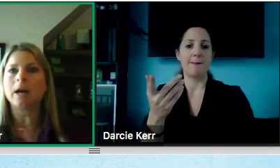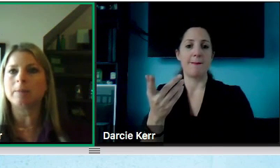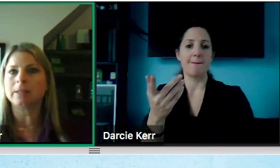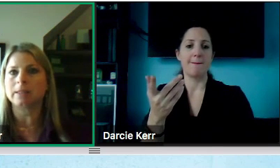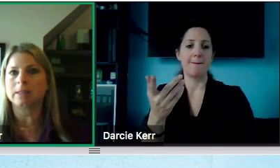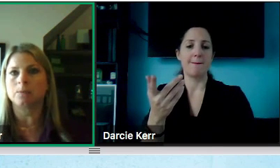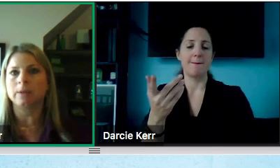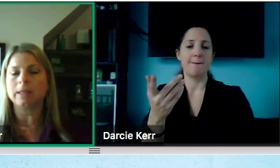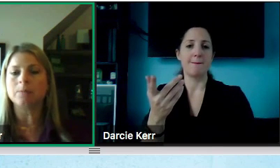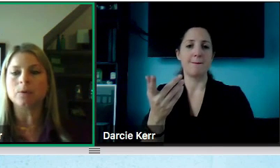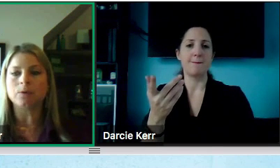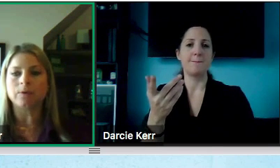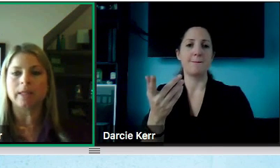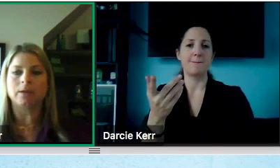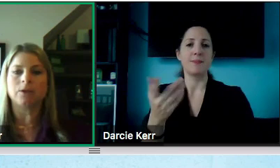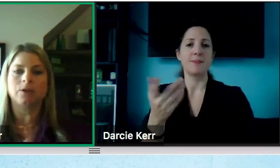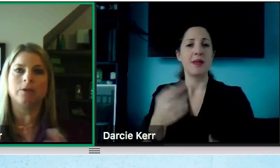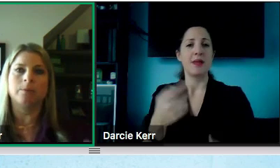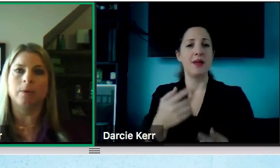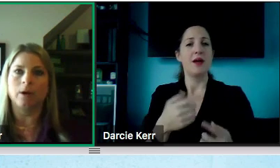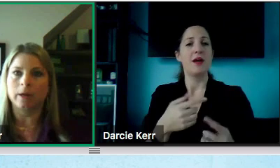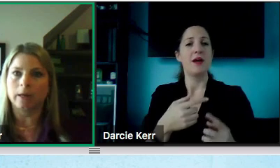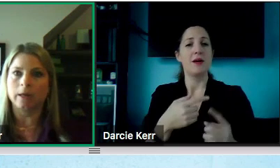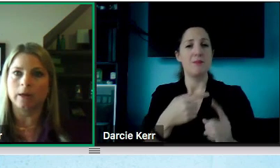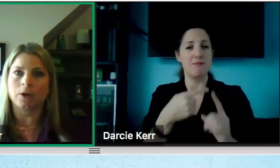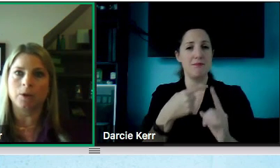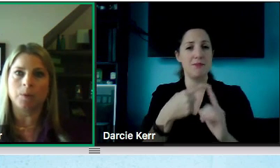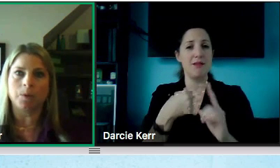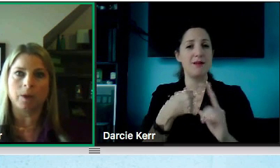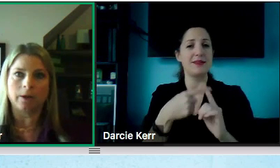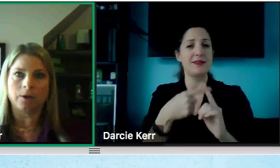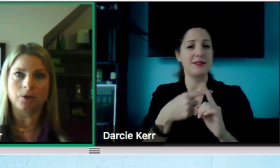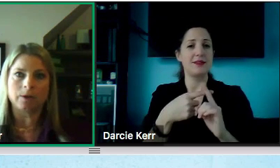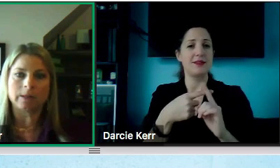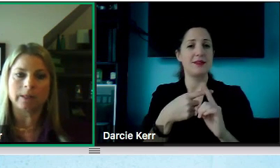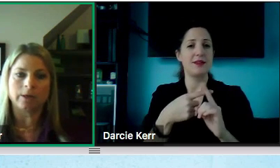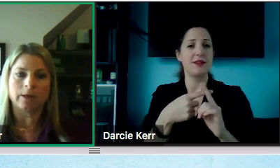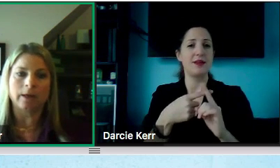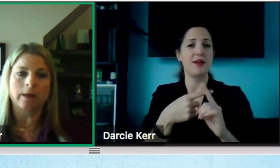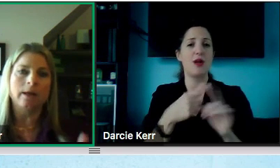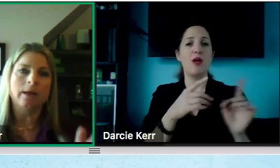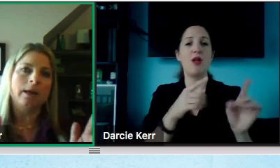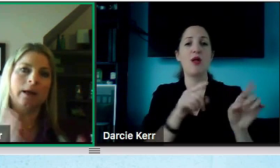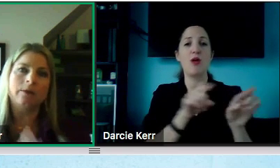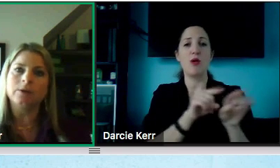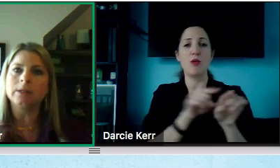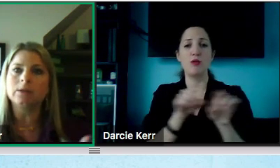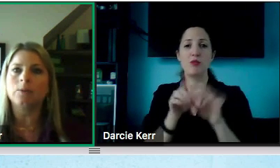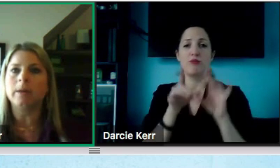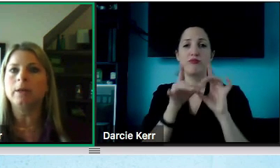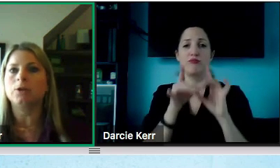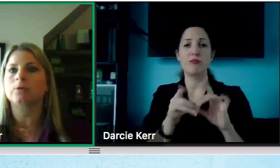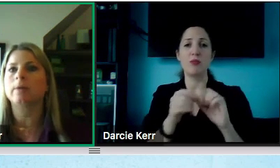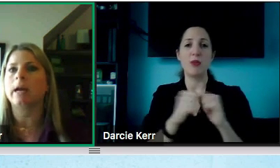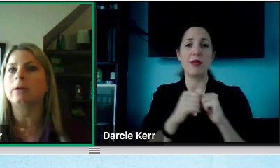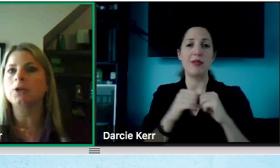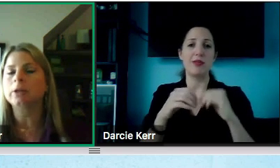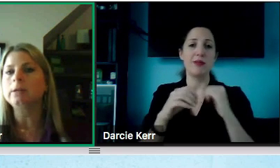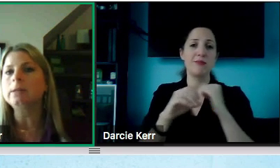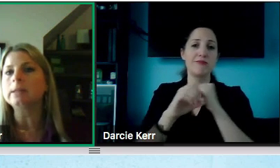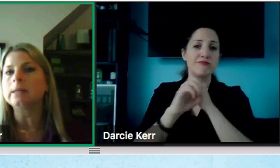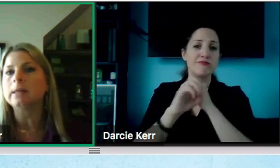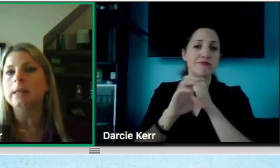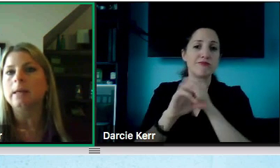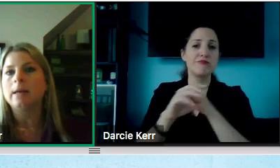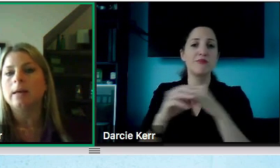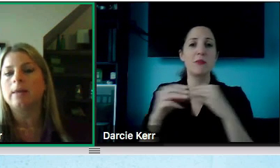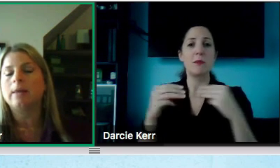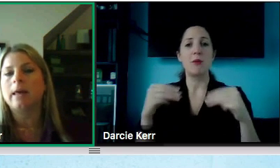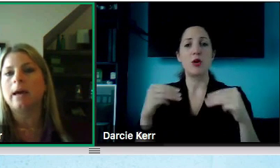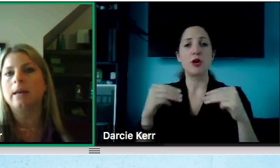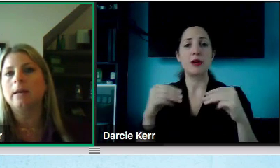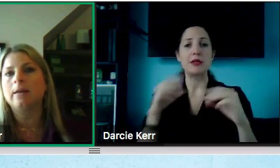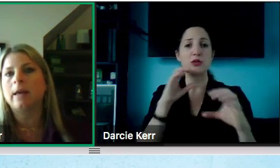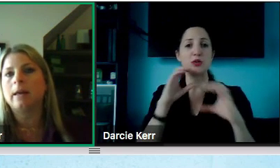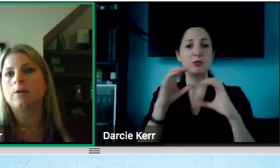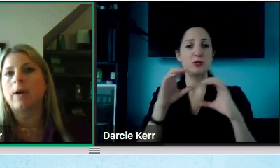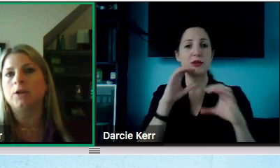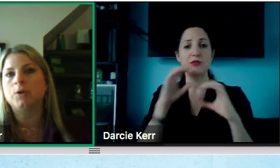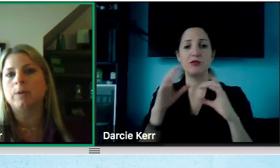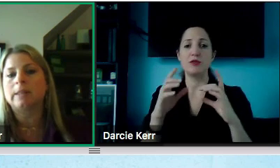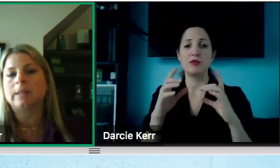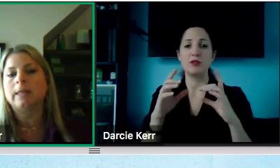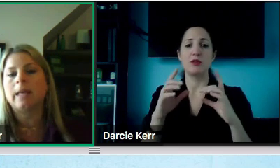same time as it's really moved into the marketing and communications area. And there's so many directions